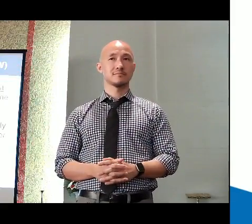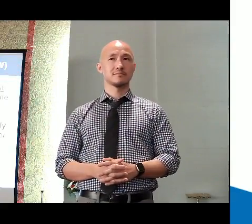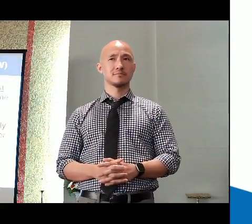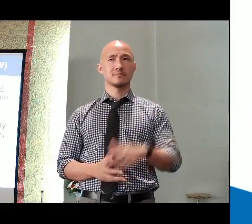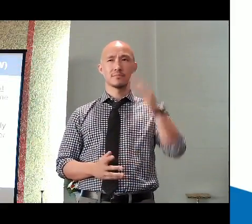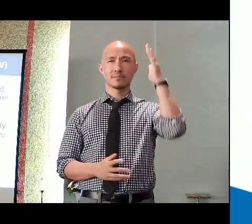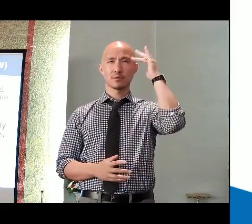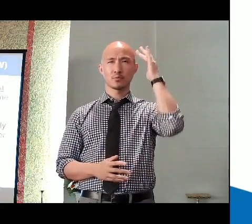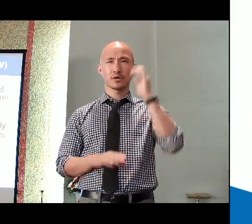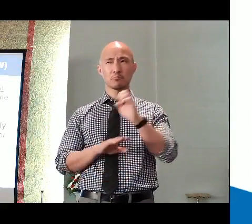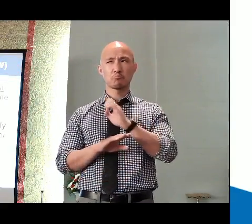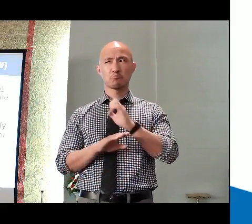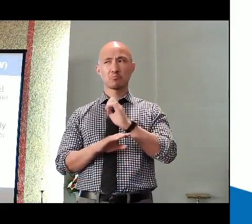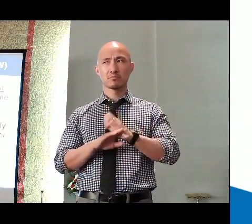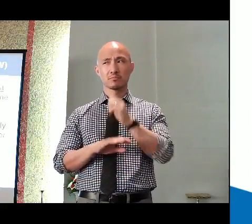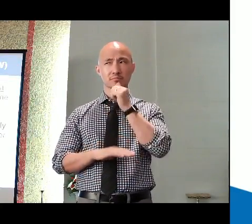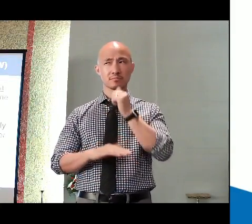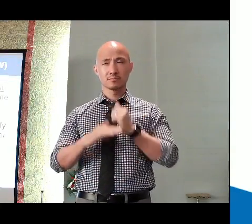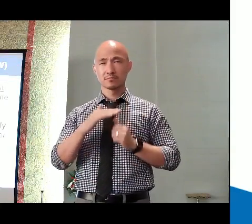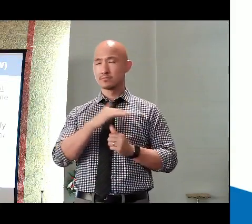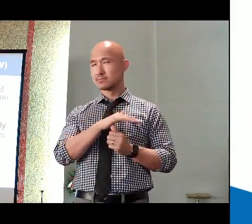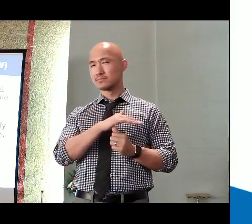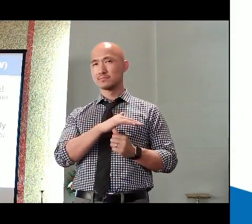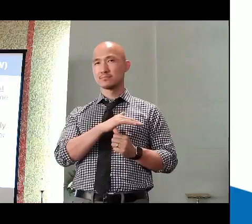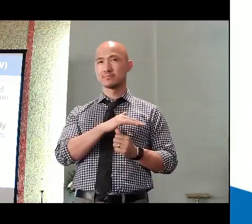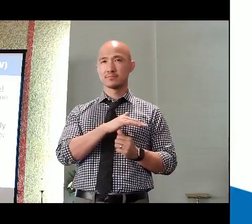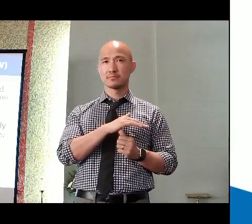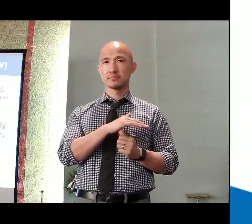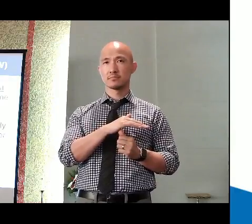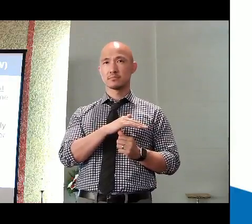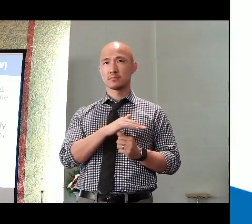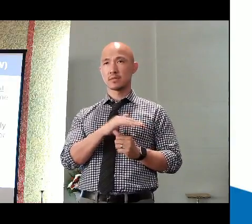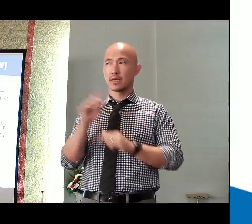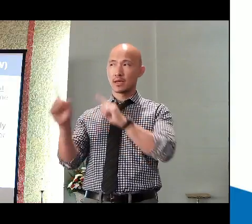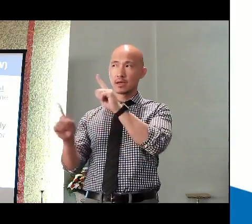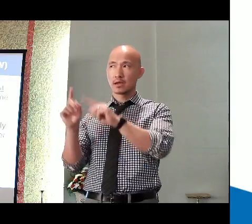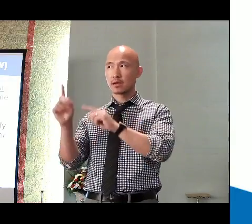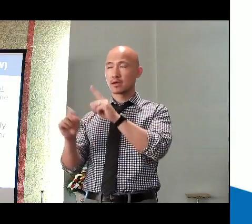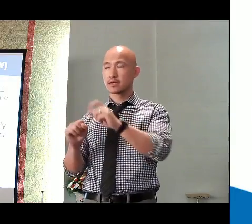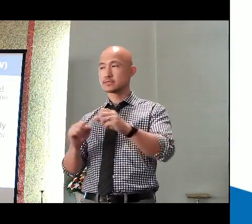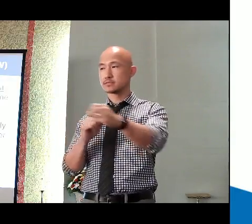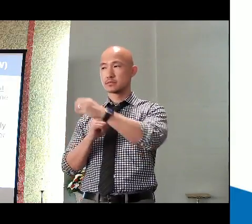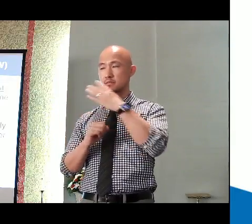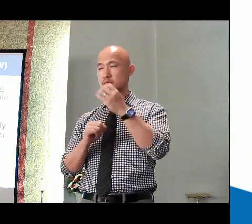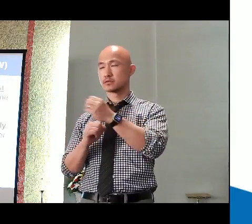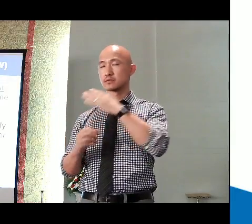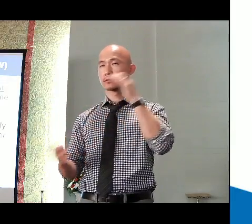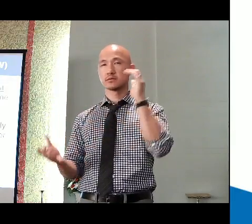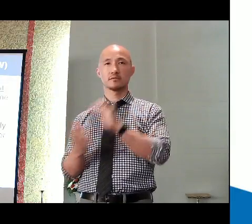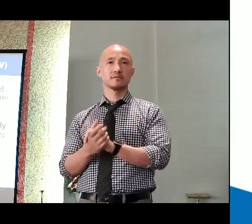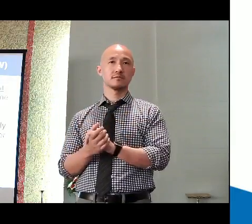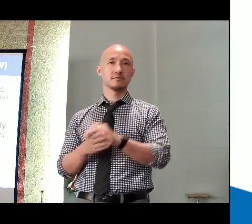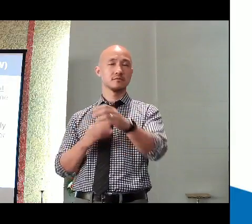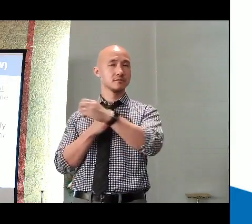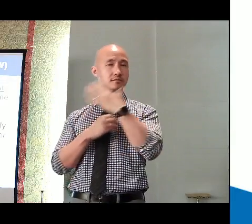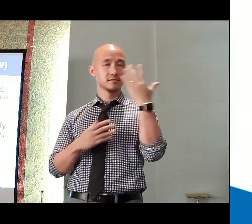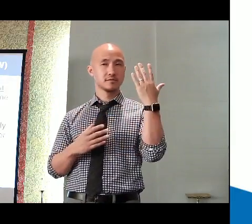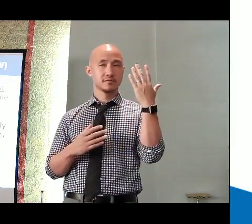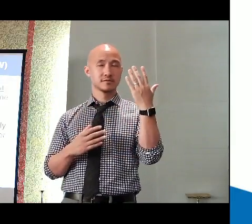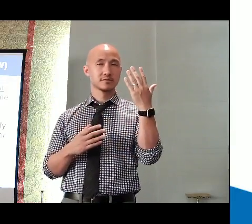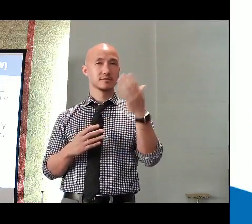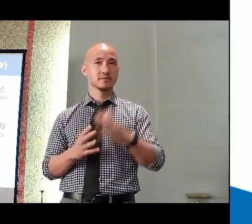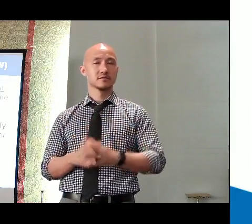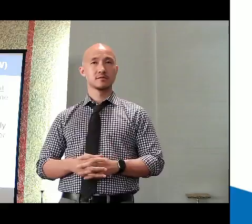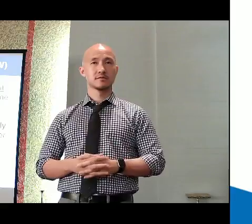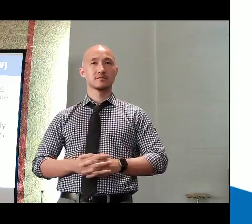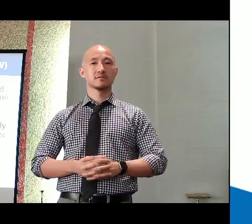Seek pre-marriage counseling as soon as possible. Let's glorify the Lord by showing him how devoted we